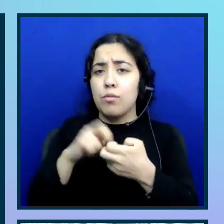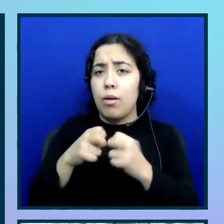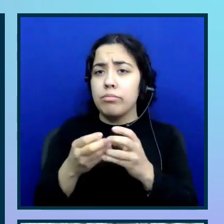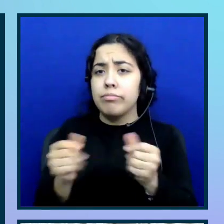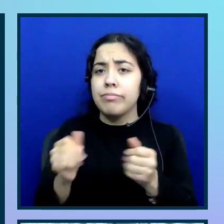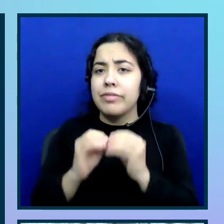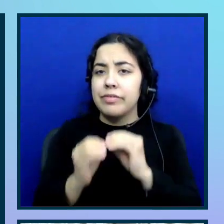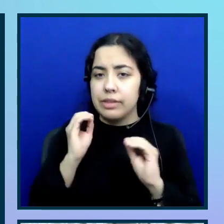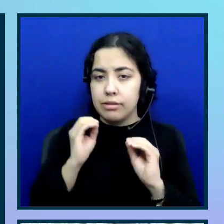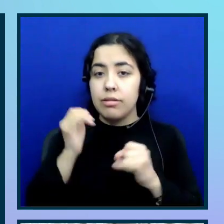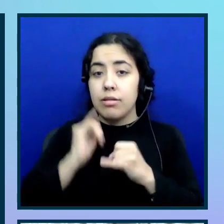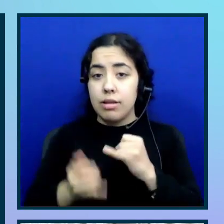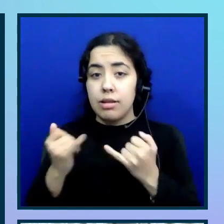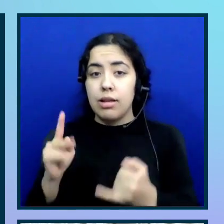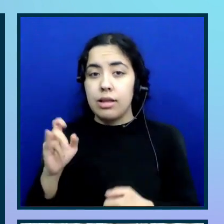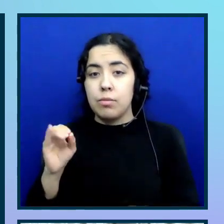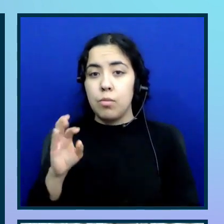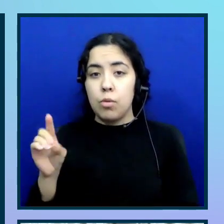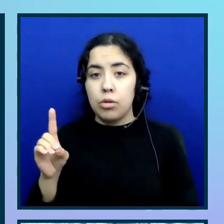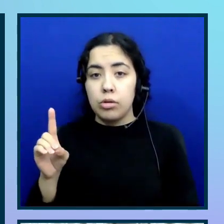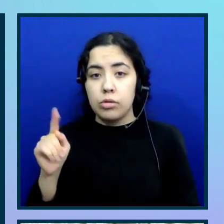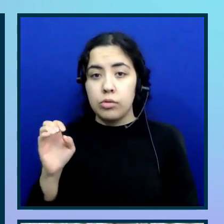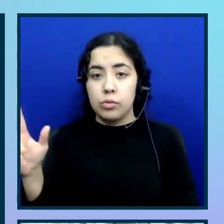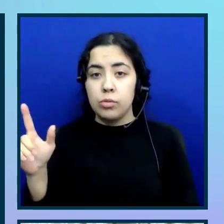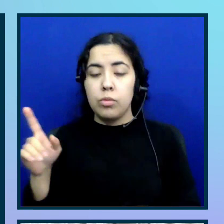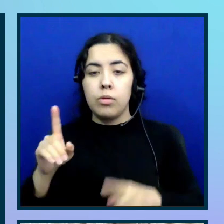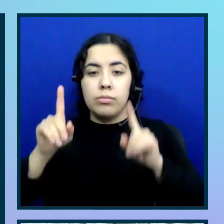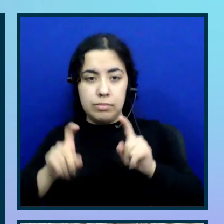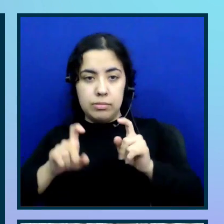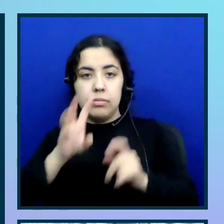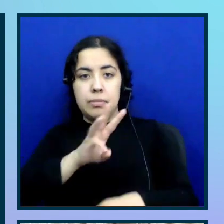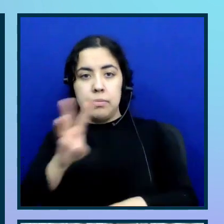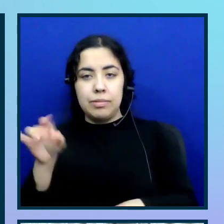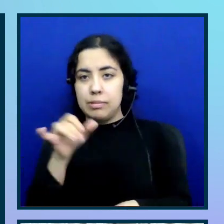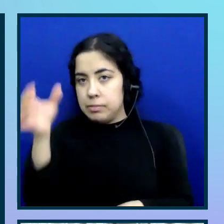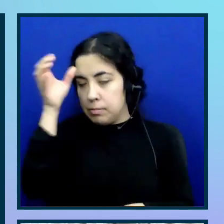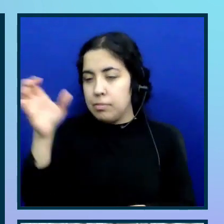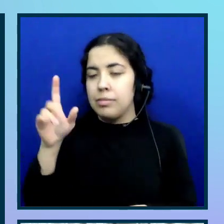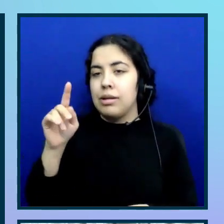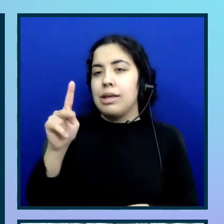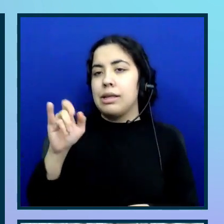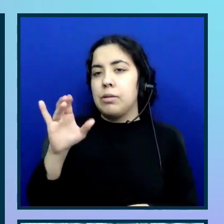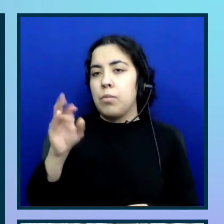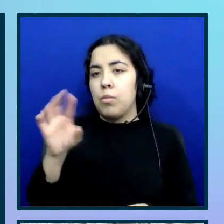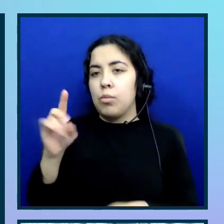is keyboard tool. So the keyboard tool will test the page like a keyboard user would. And this is really cool because